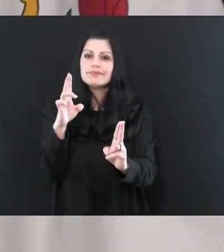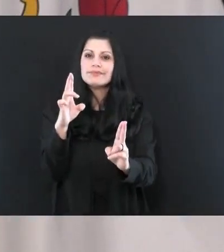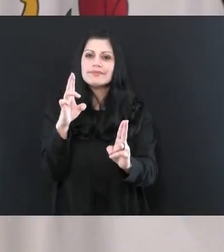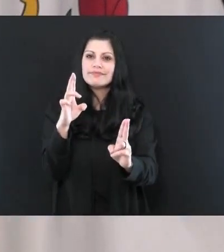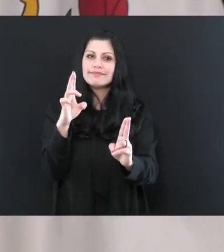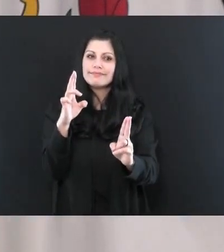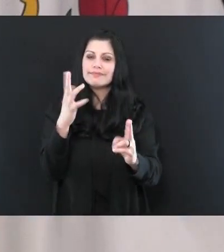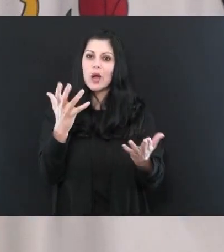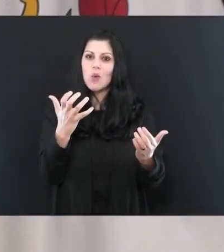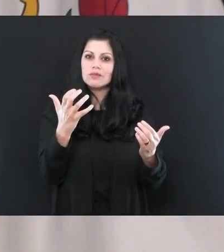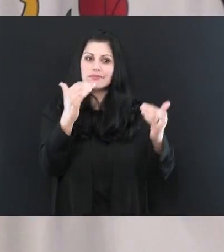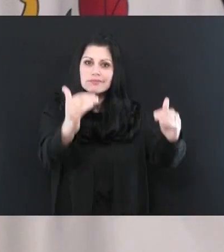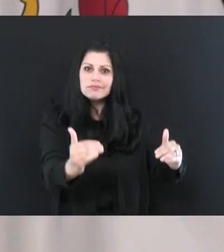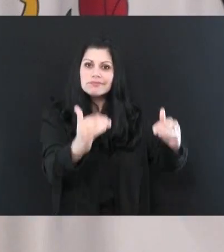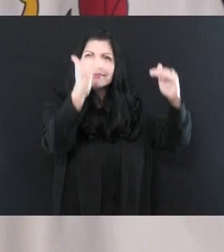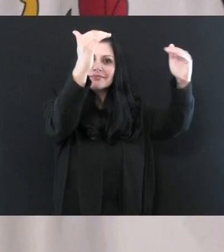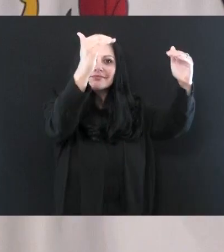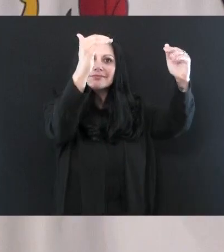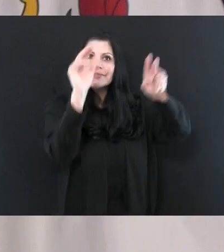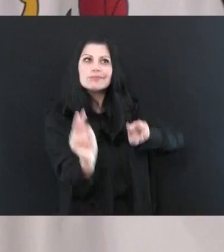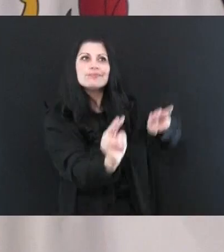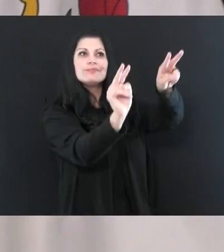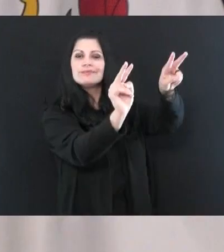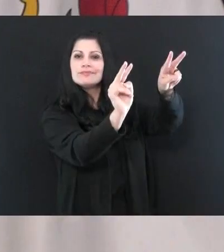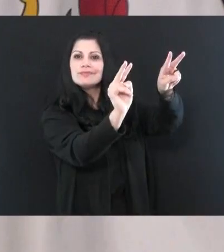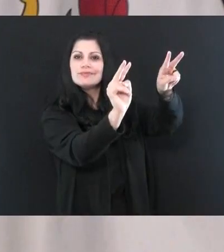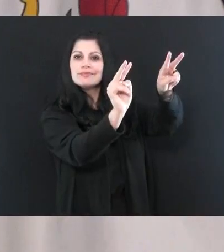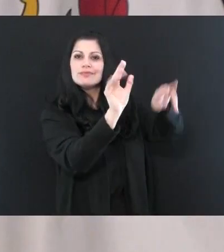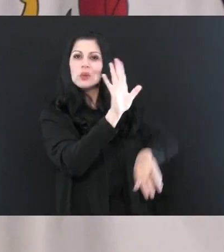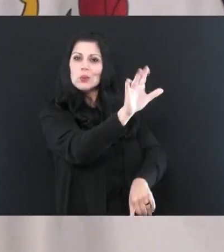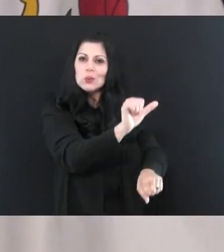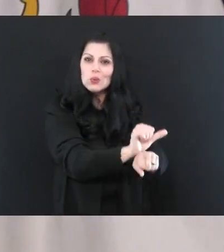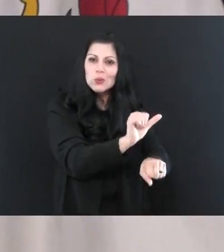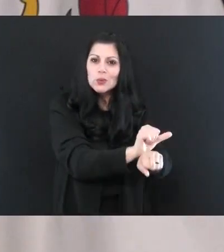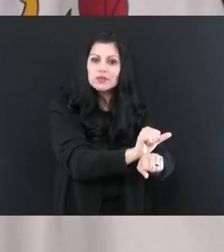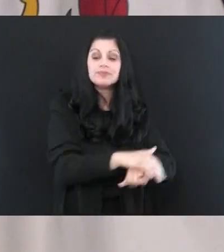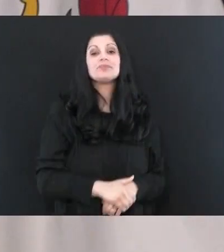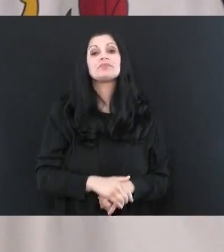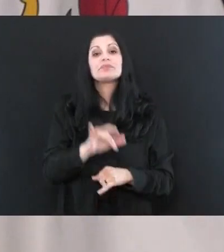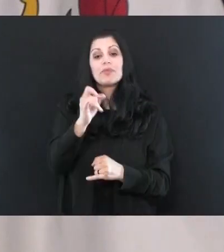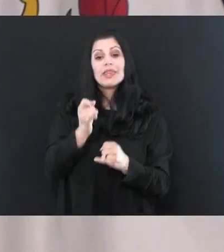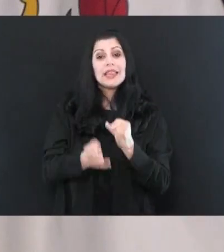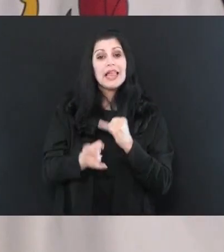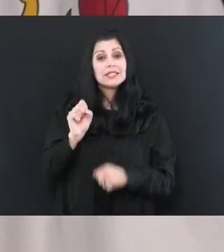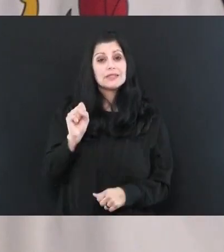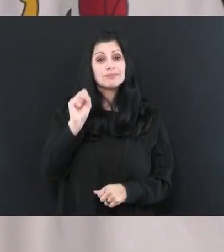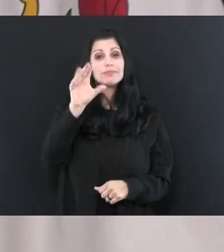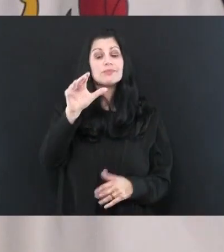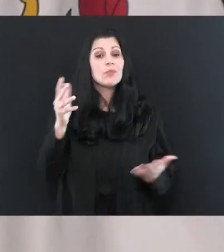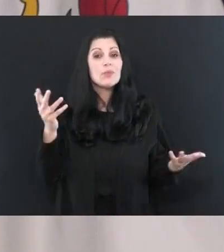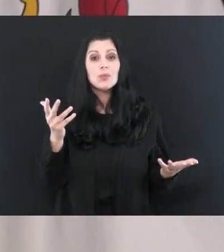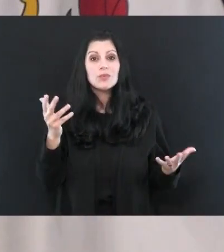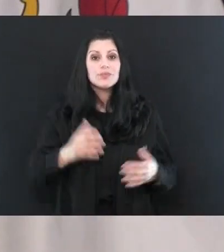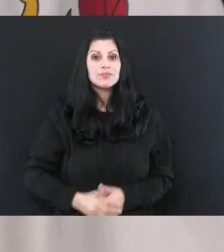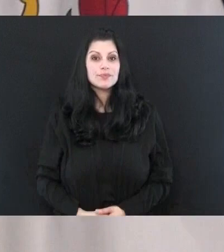honor you for all the goodness that you do. Last thing I would tell you is just this: if you'll